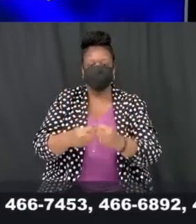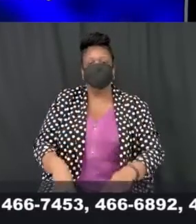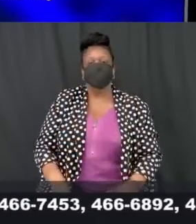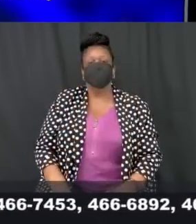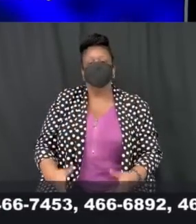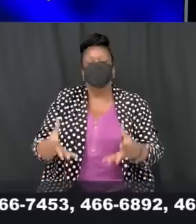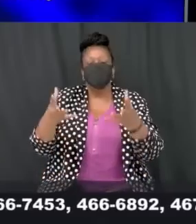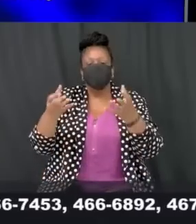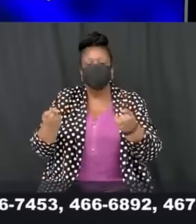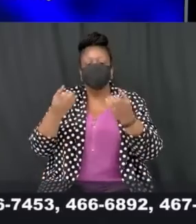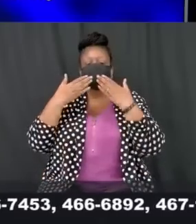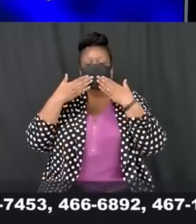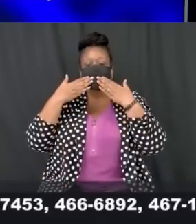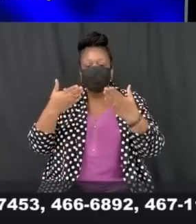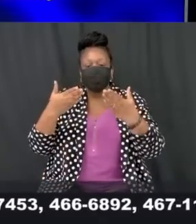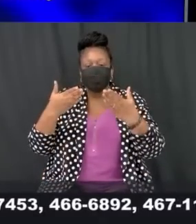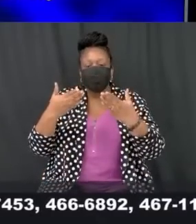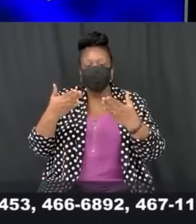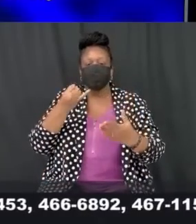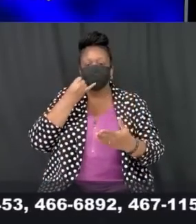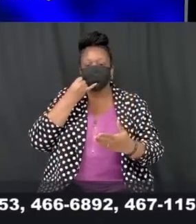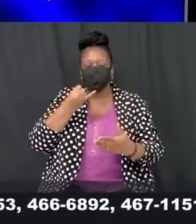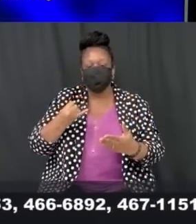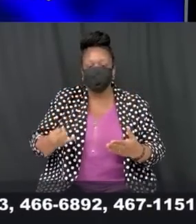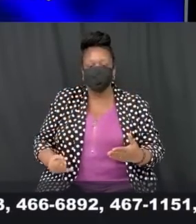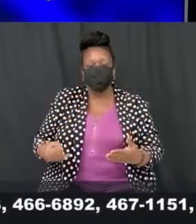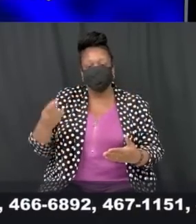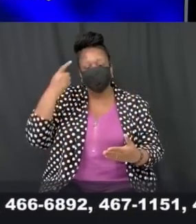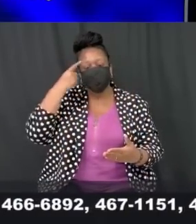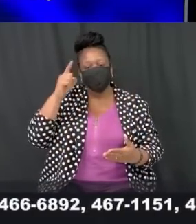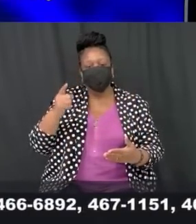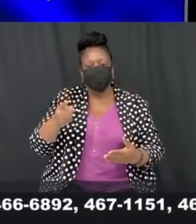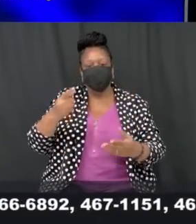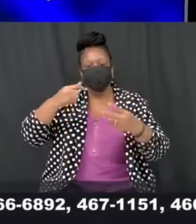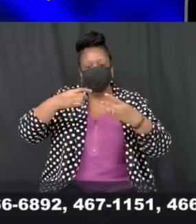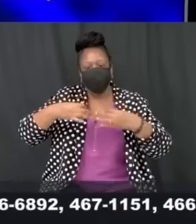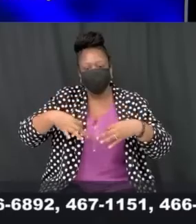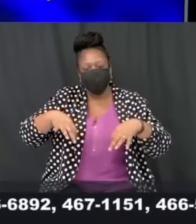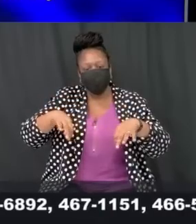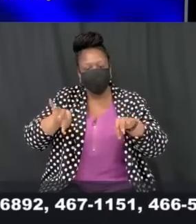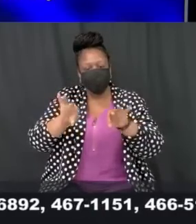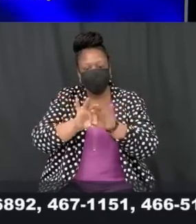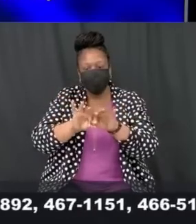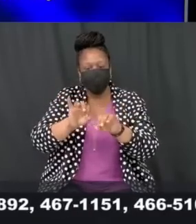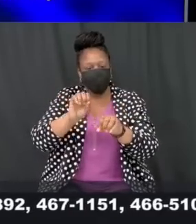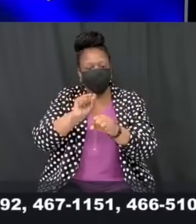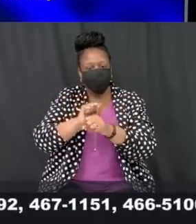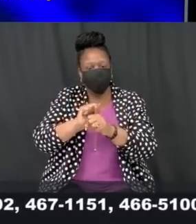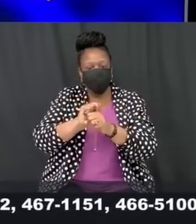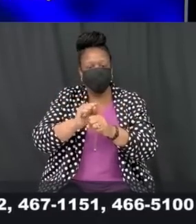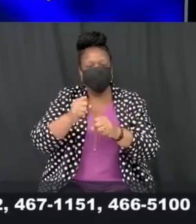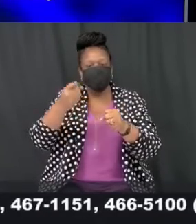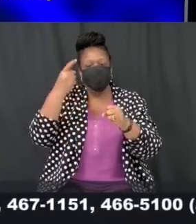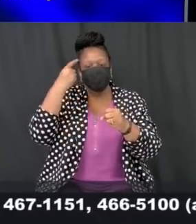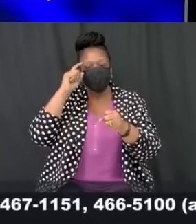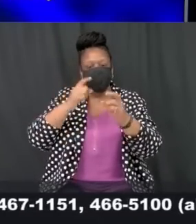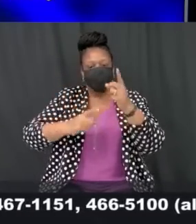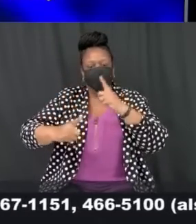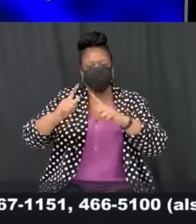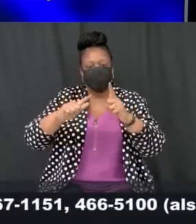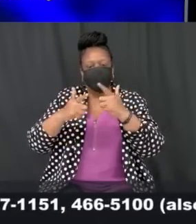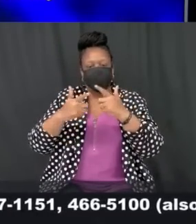We also thank Mrs. Christmas Jacobs for her valuable service of sign